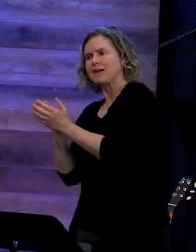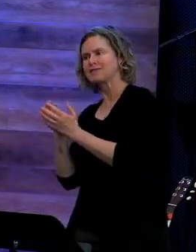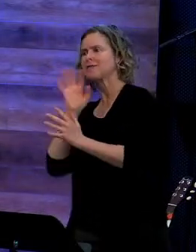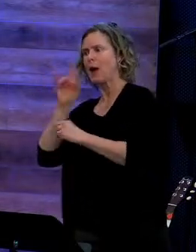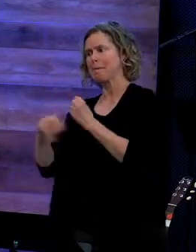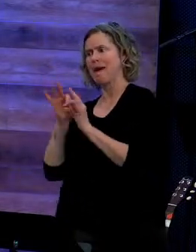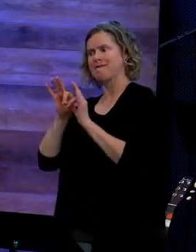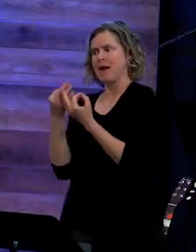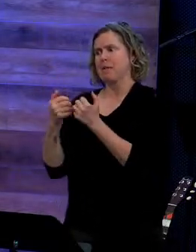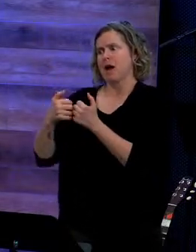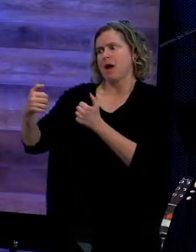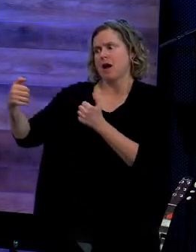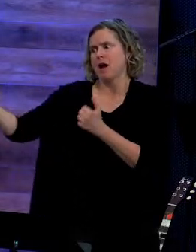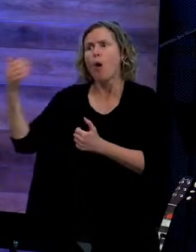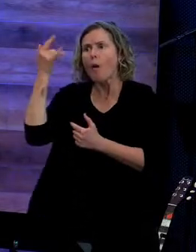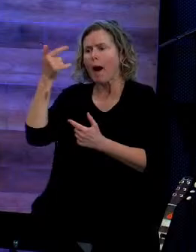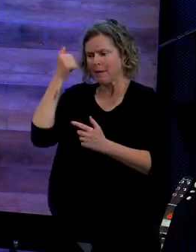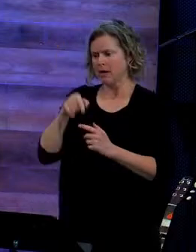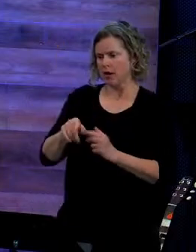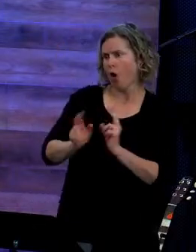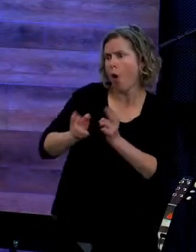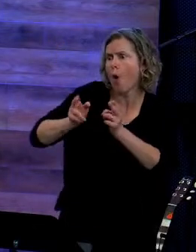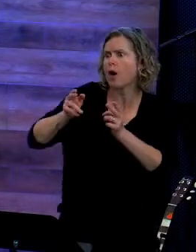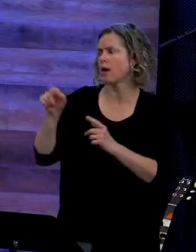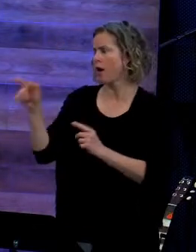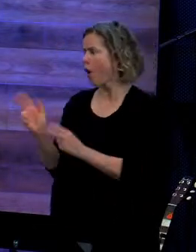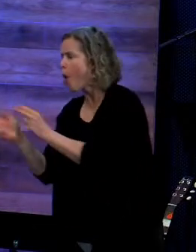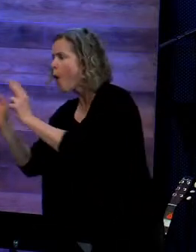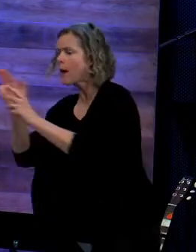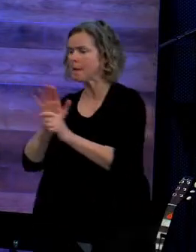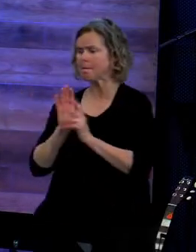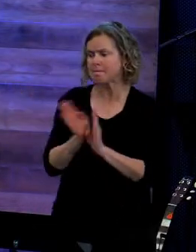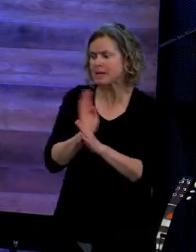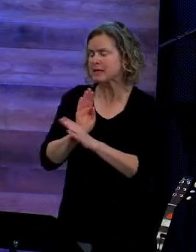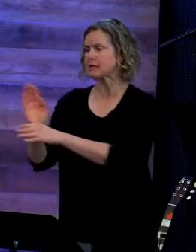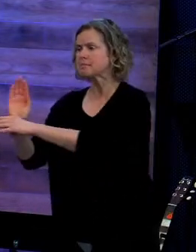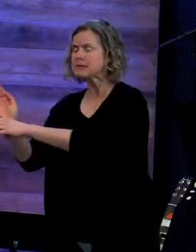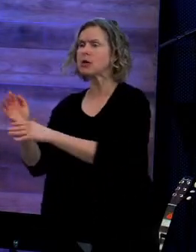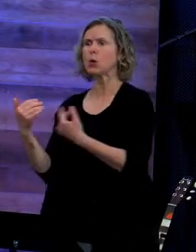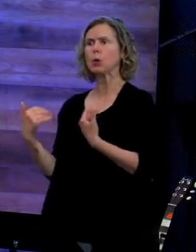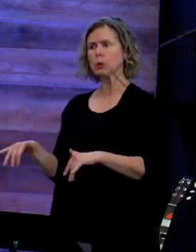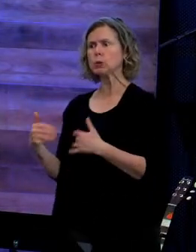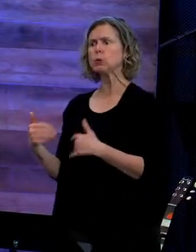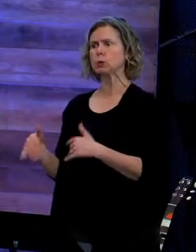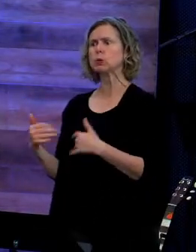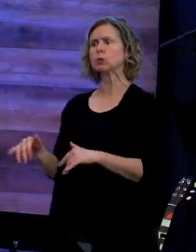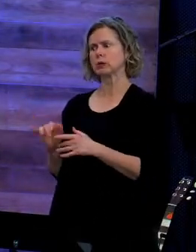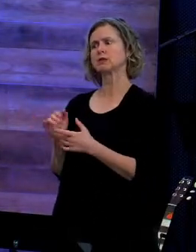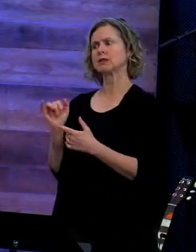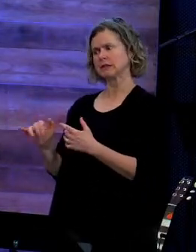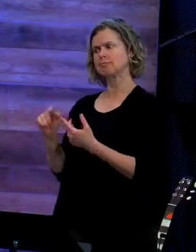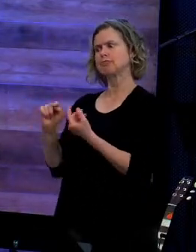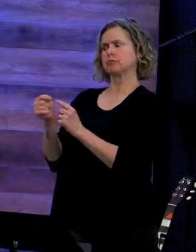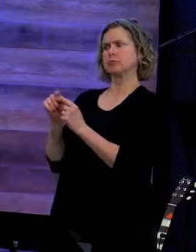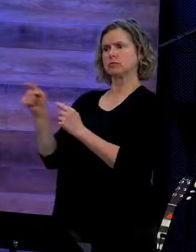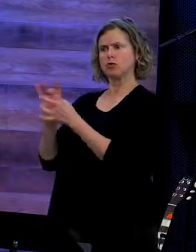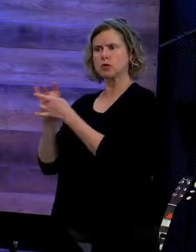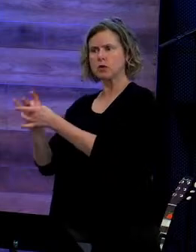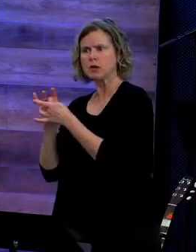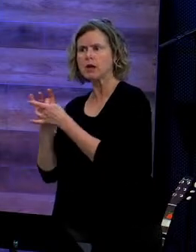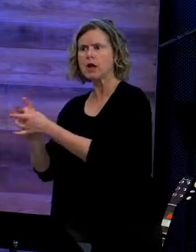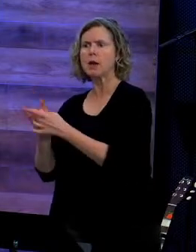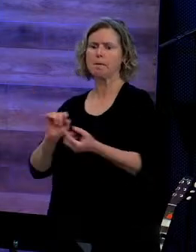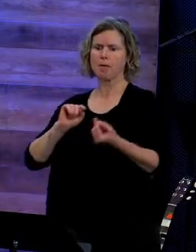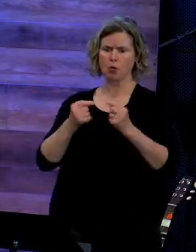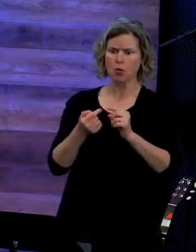also spiritual danger. See, a busyness in our schedules often reveals a busyness